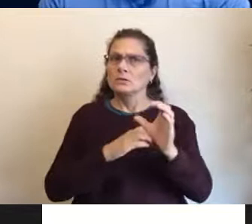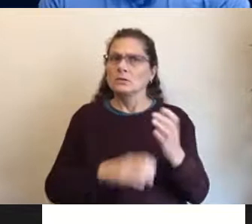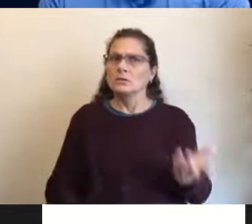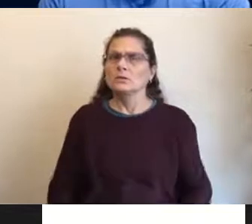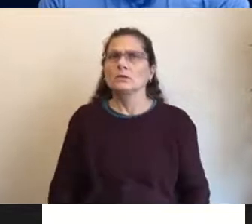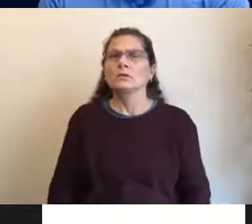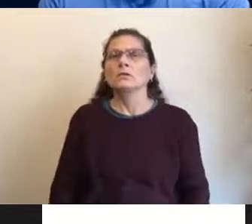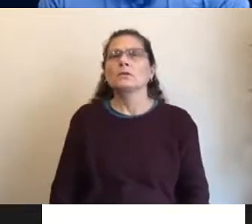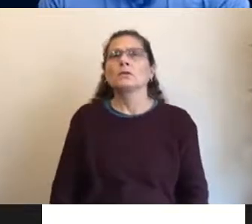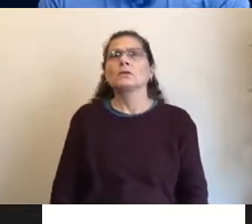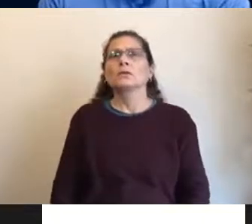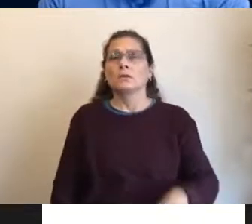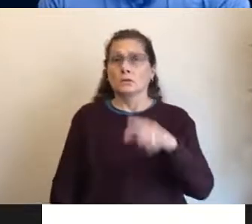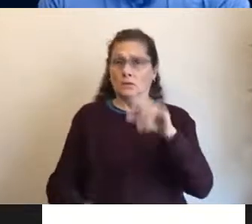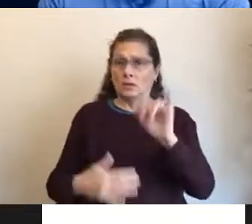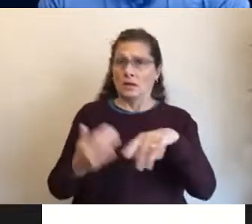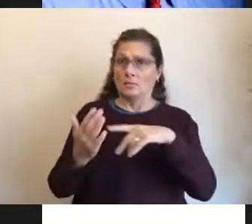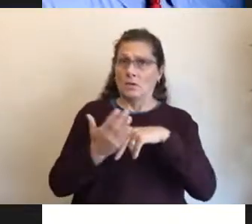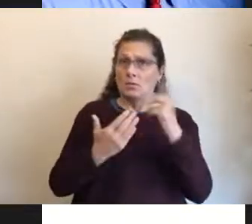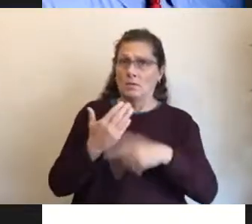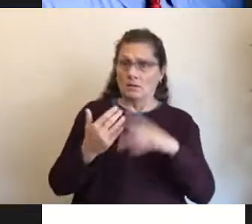is having its intended effect?